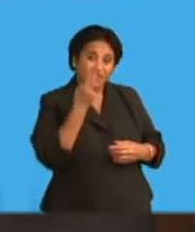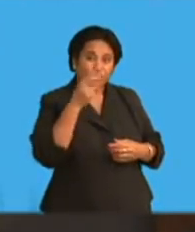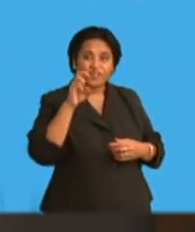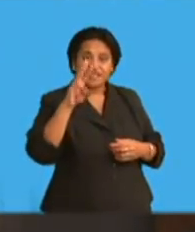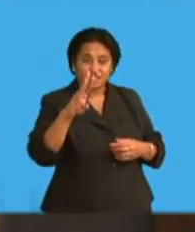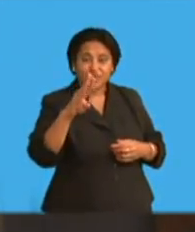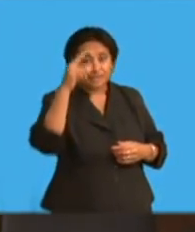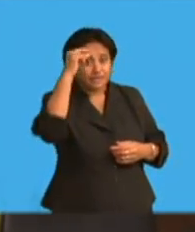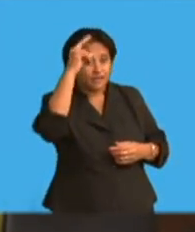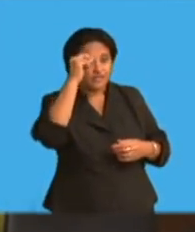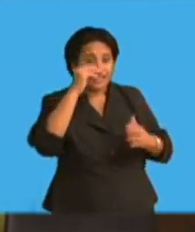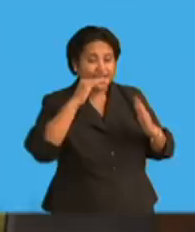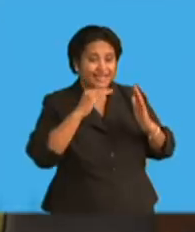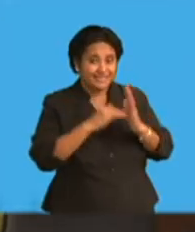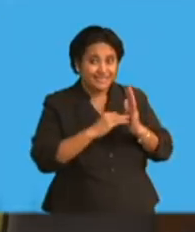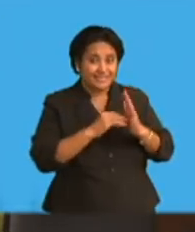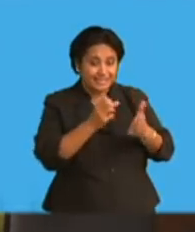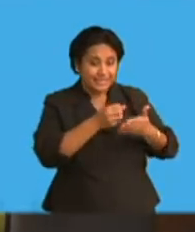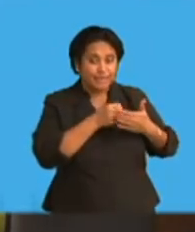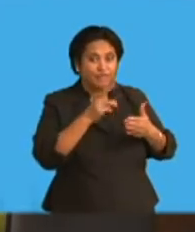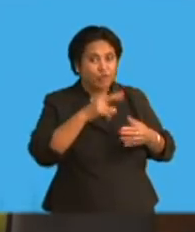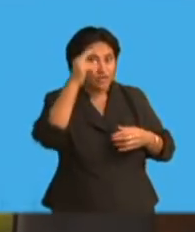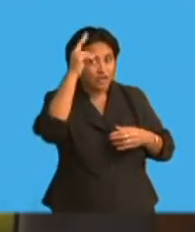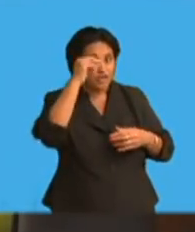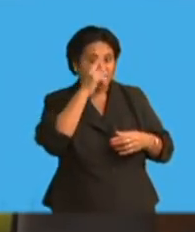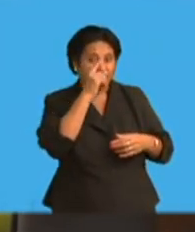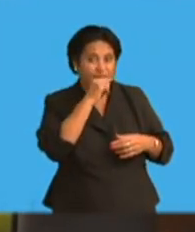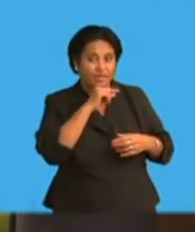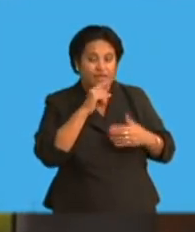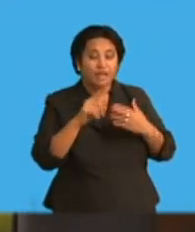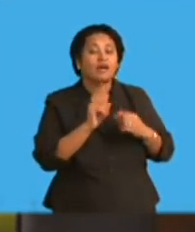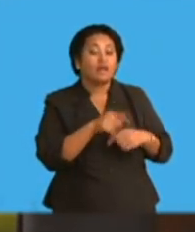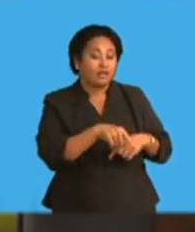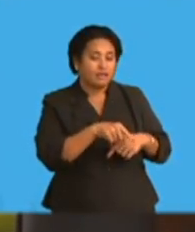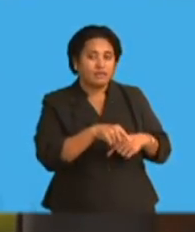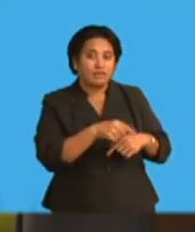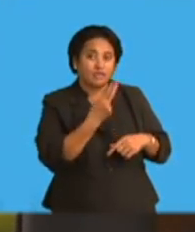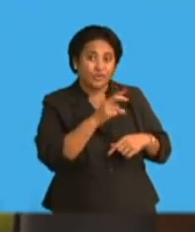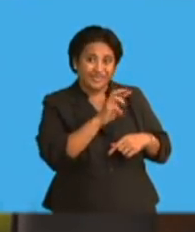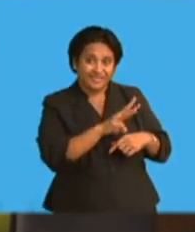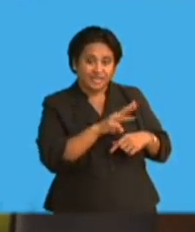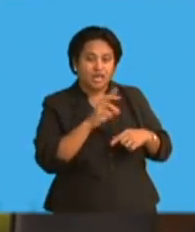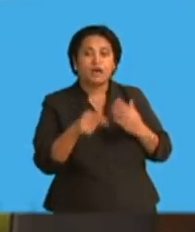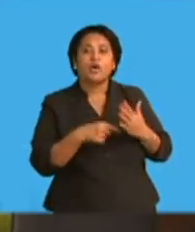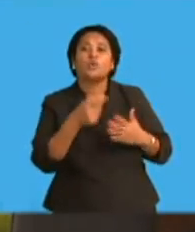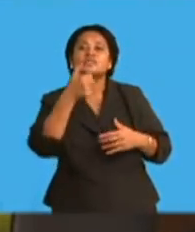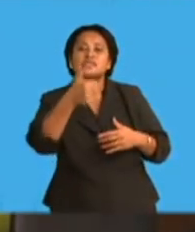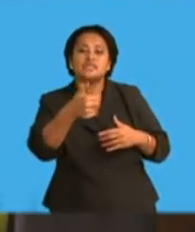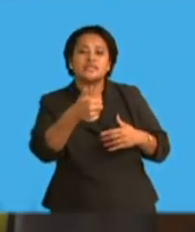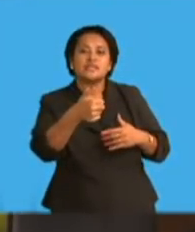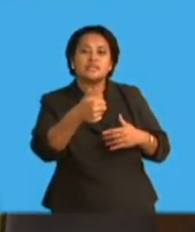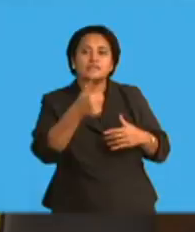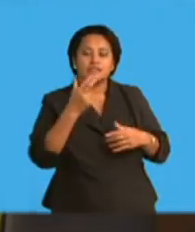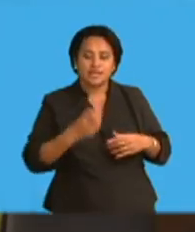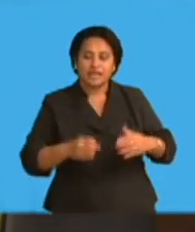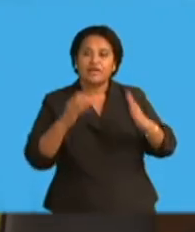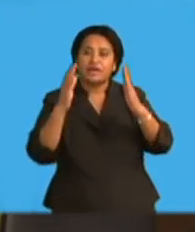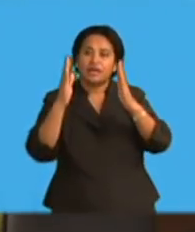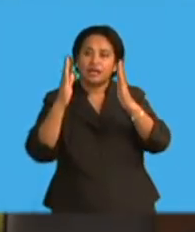that are reserved for the Itauke people, only 6 went to urban Itauke people. At those times we used to call them